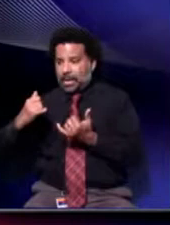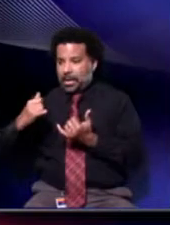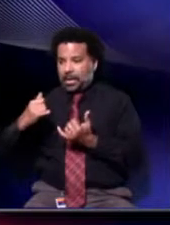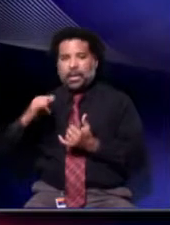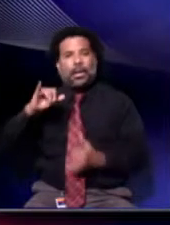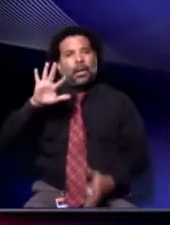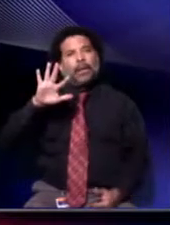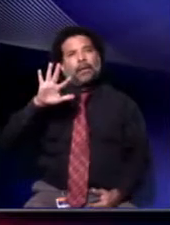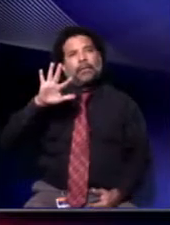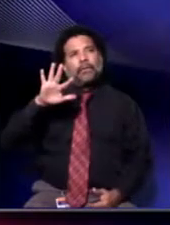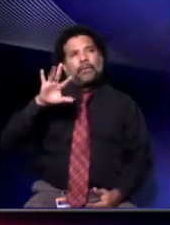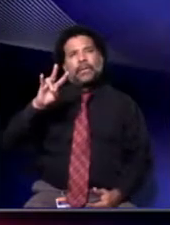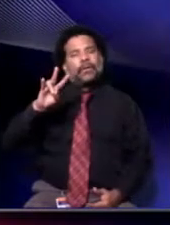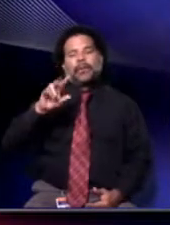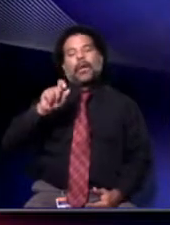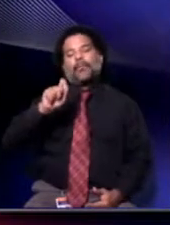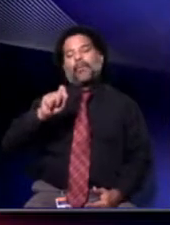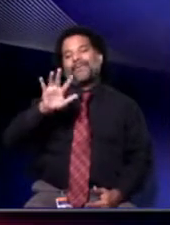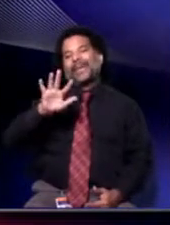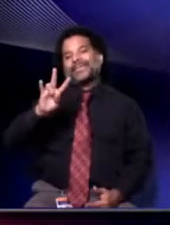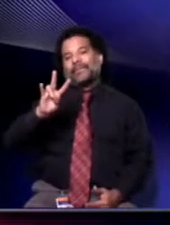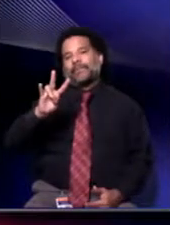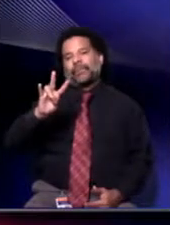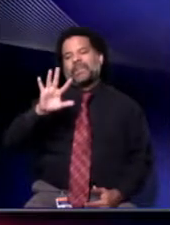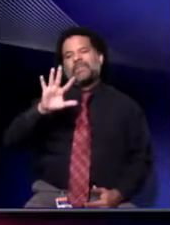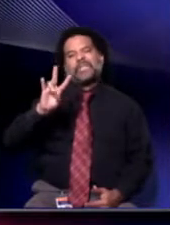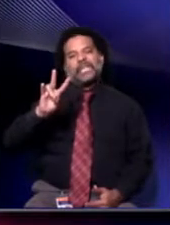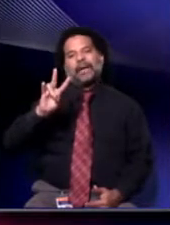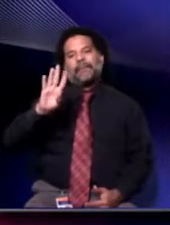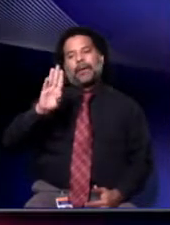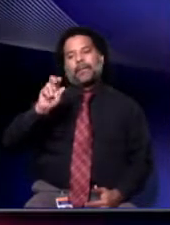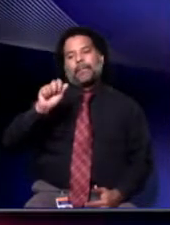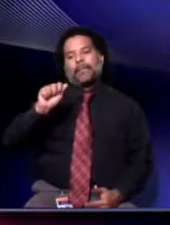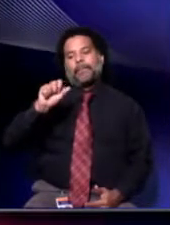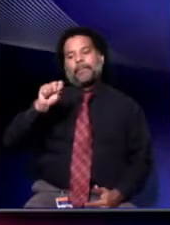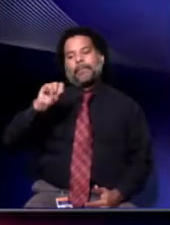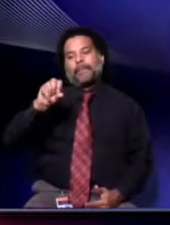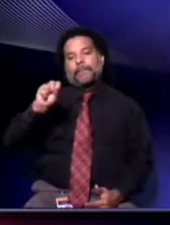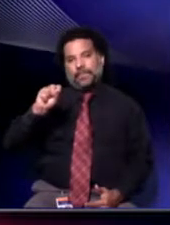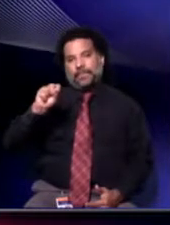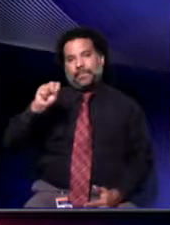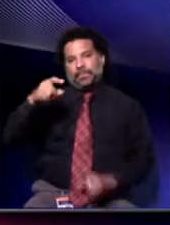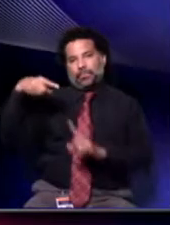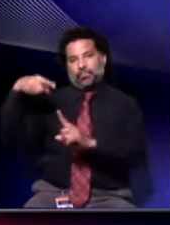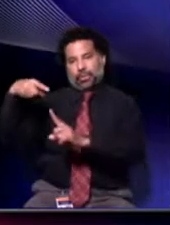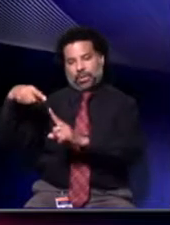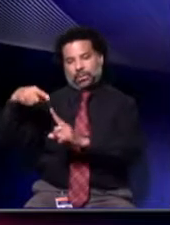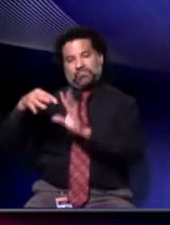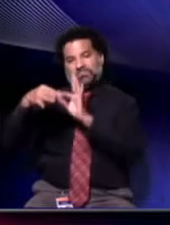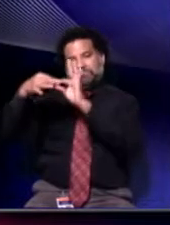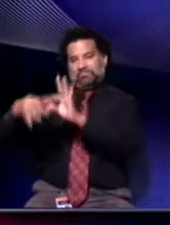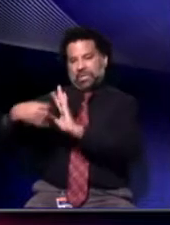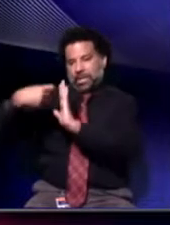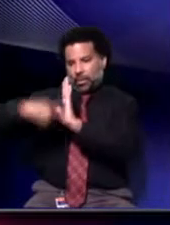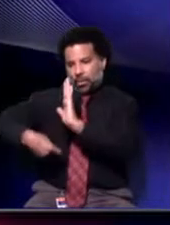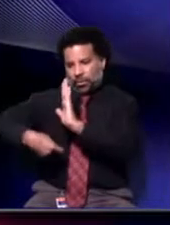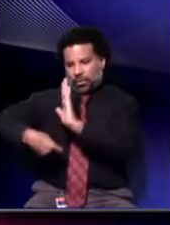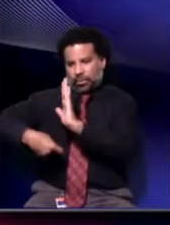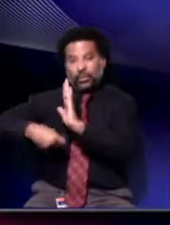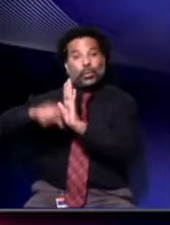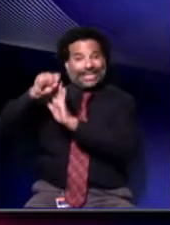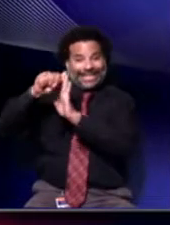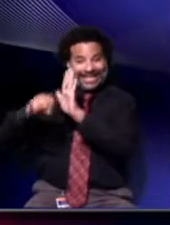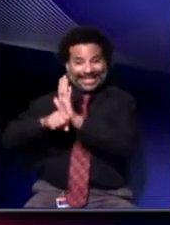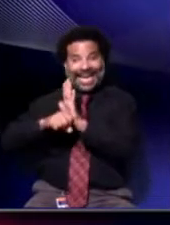57 or 0.57 with 57 basis points. All-in costs to the